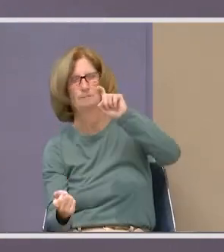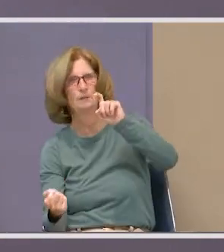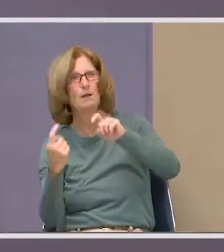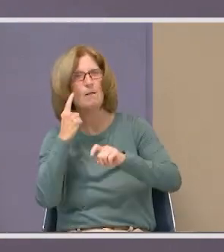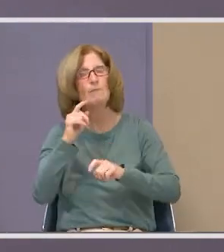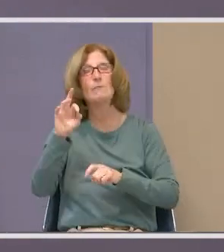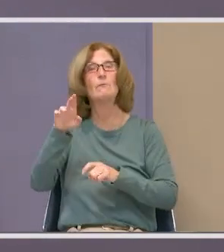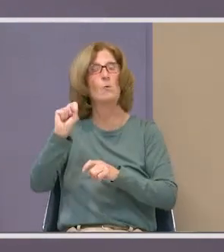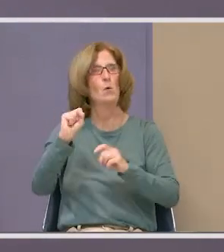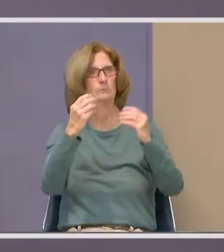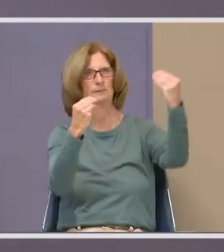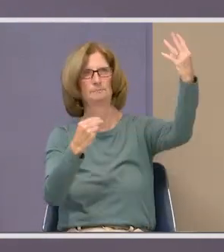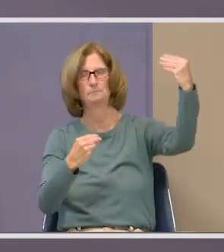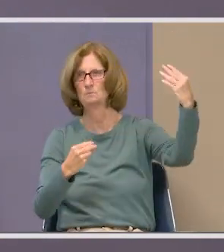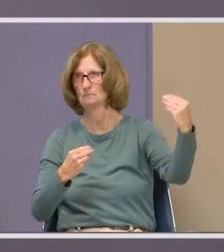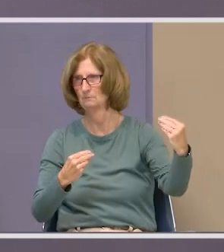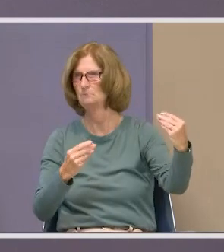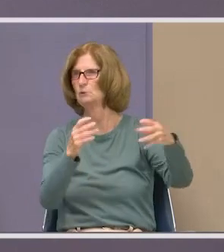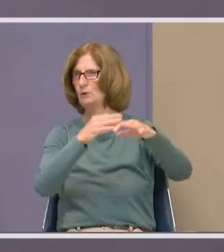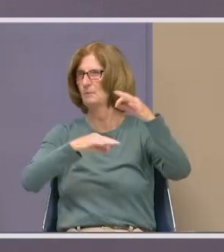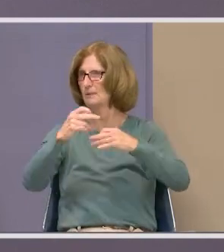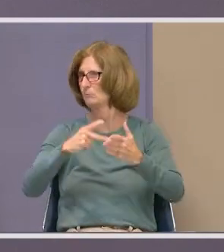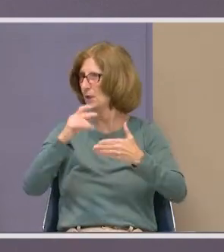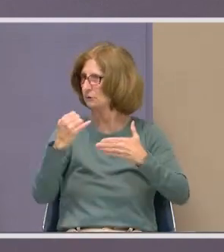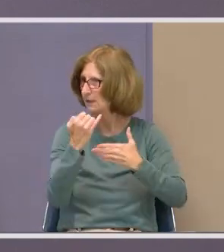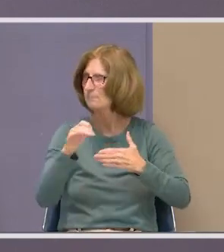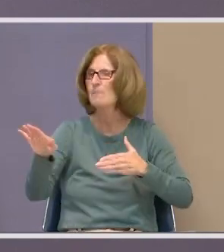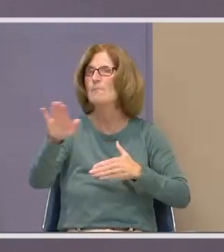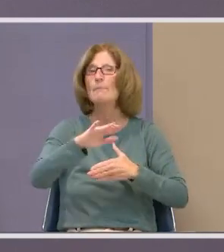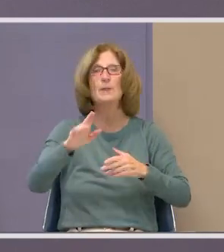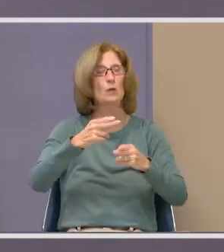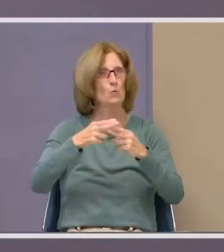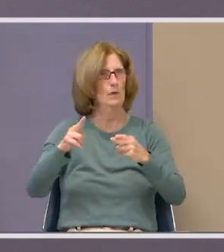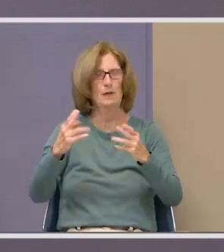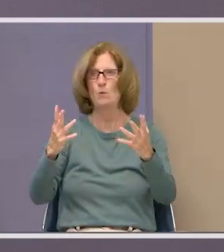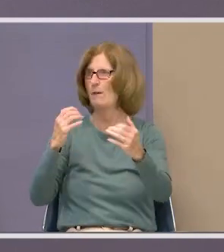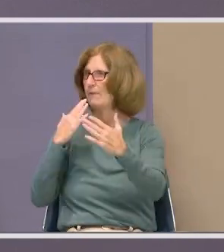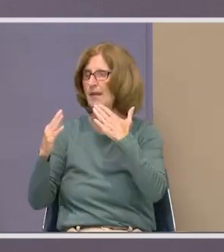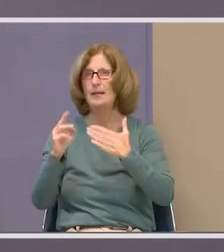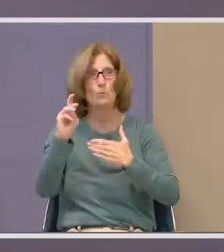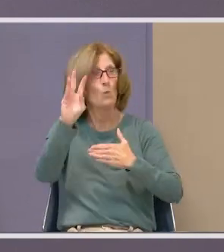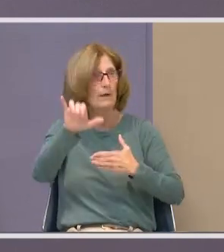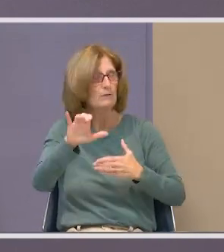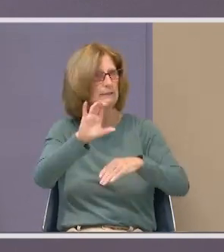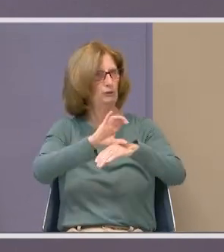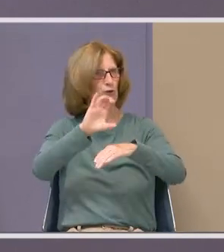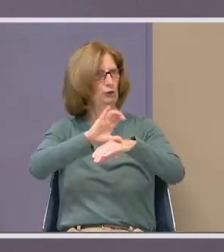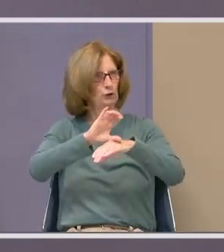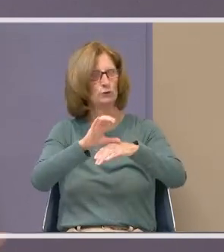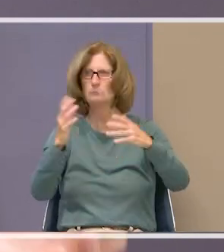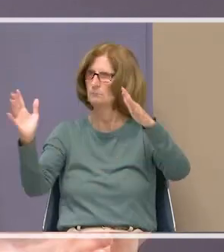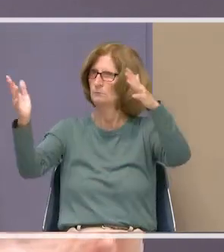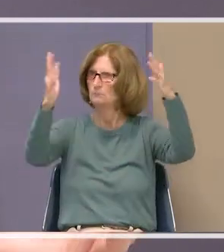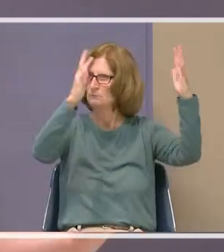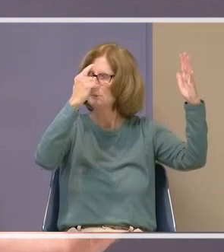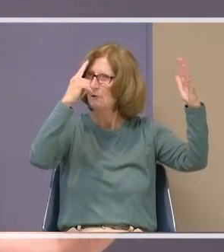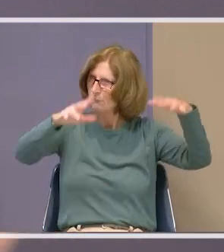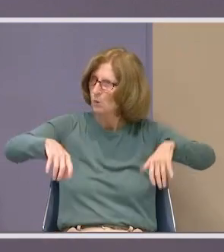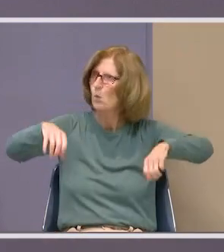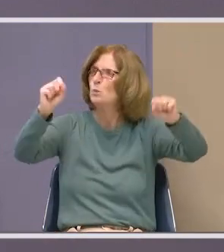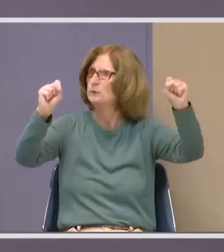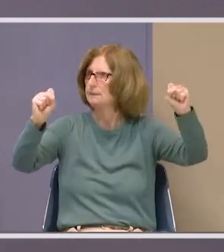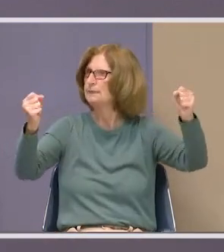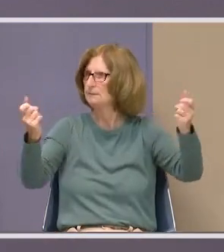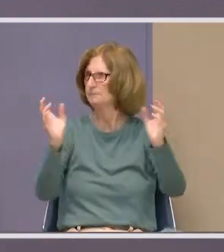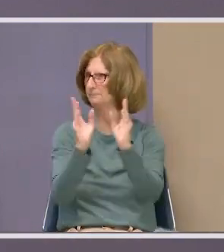Forbes signal replacement project. Real quick, want to thank Waverly Presbyterian Church for hosting us